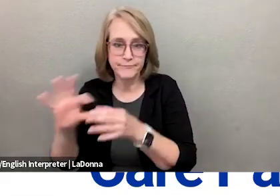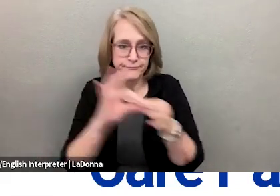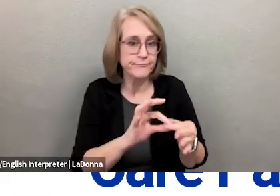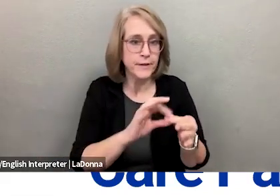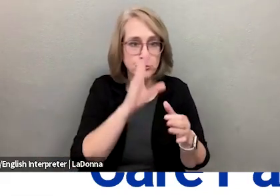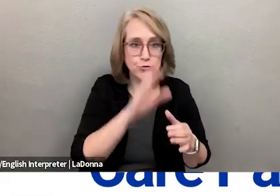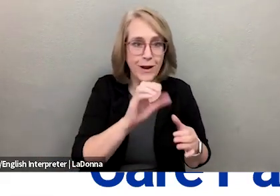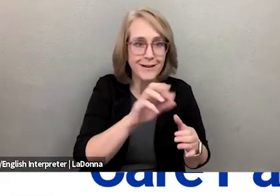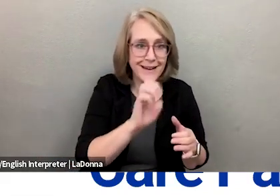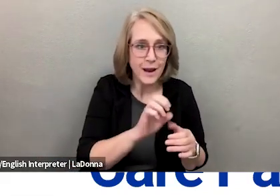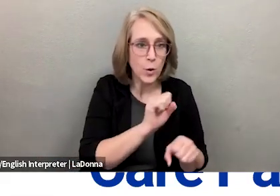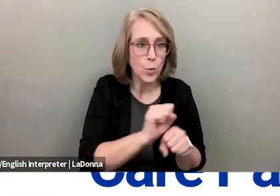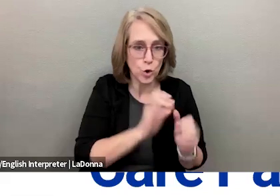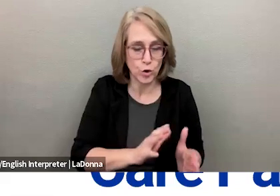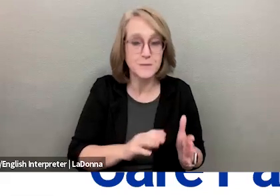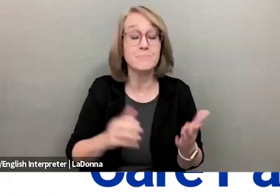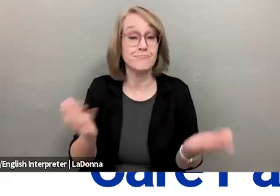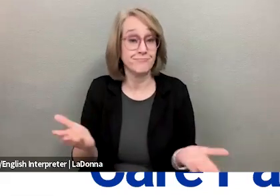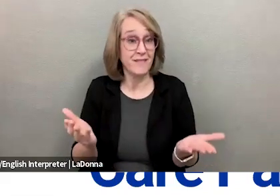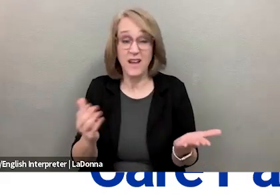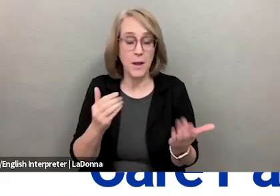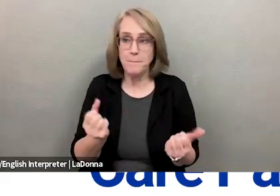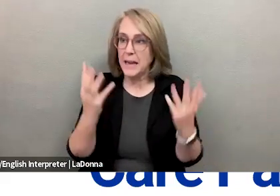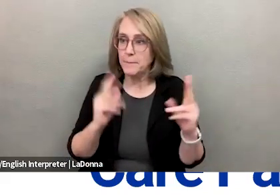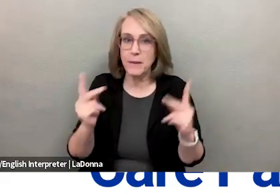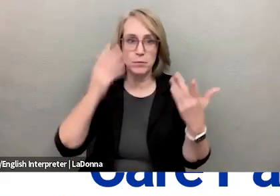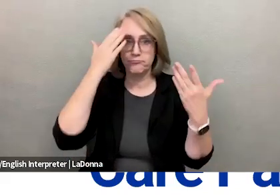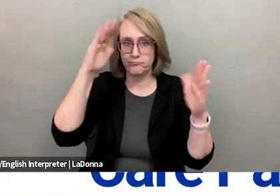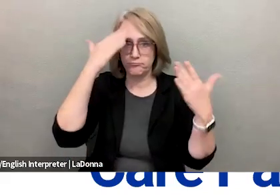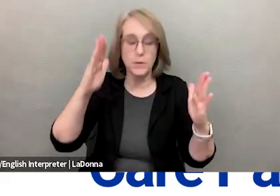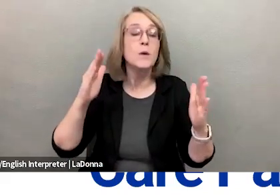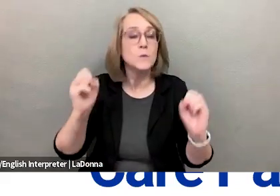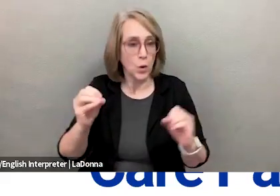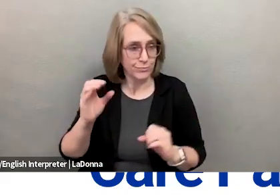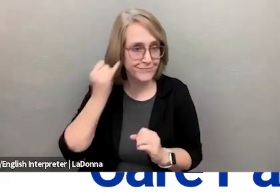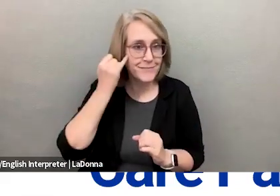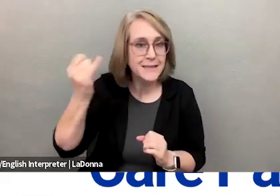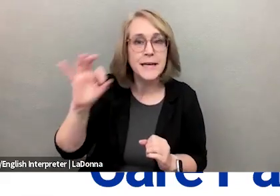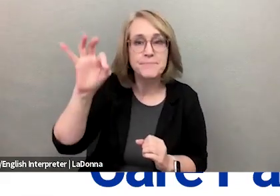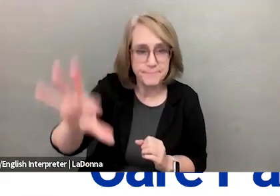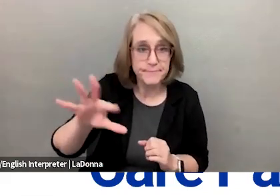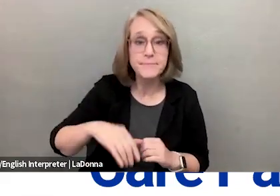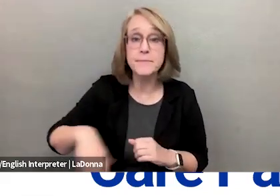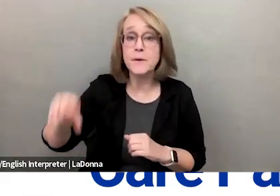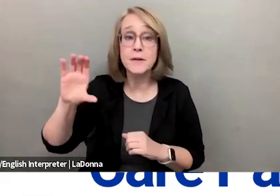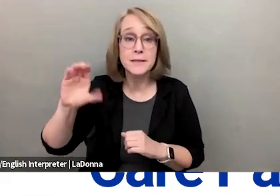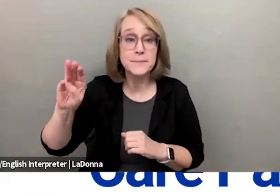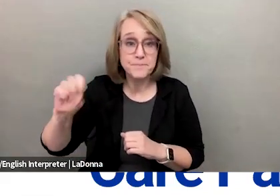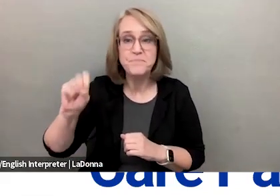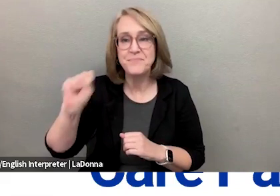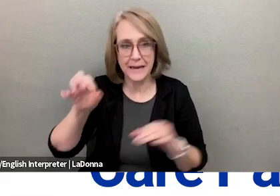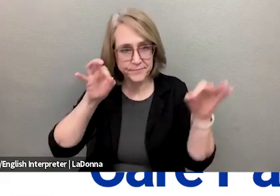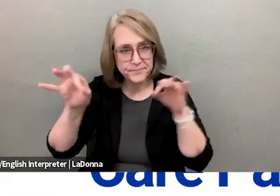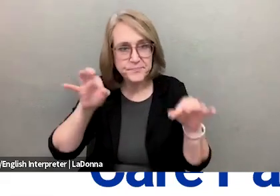role. Here, CMS in particular could launch an education program that makes people aware about Medicare's home